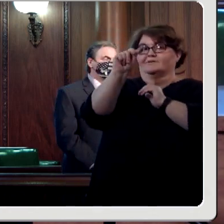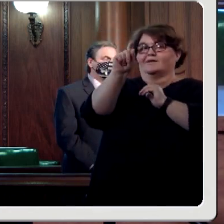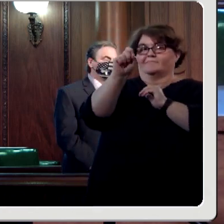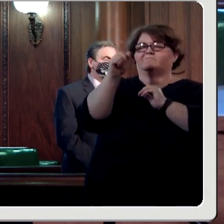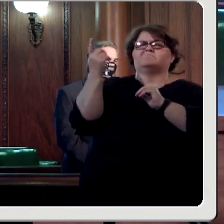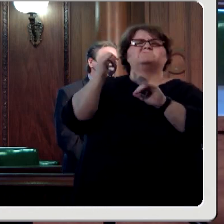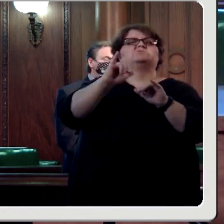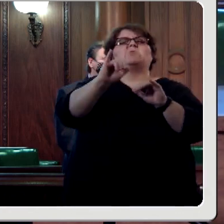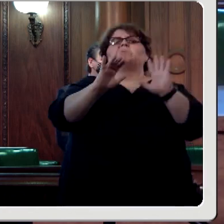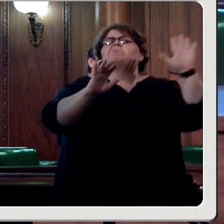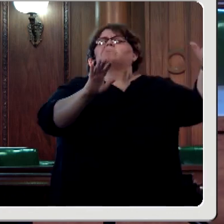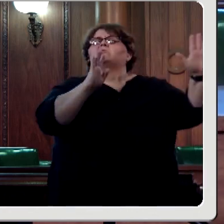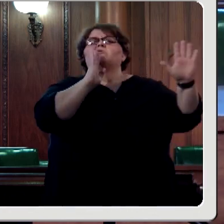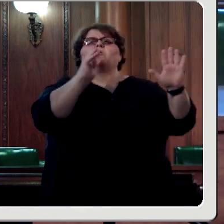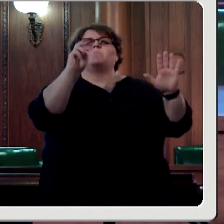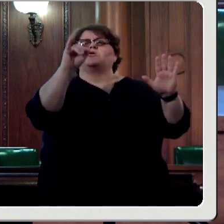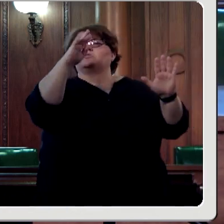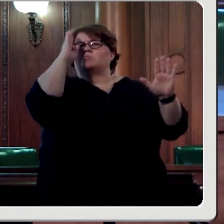treated